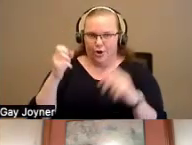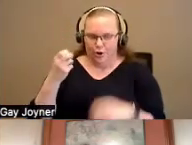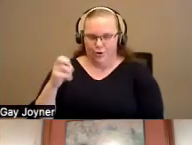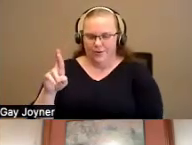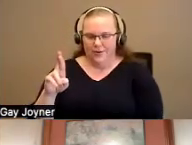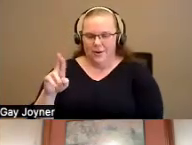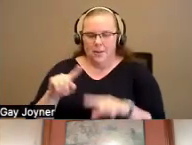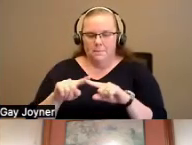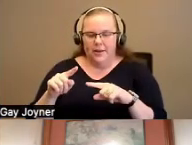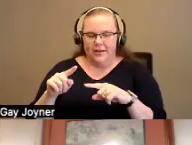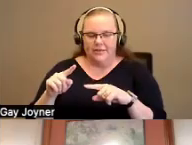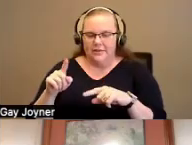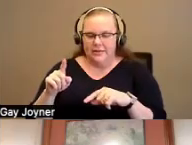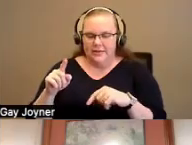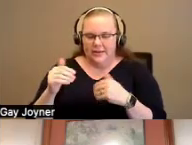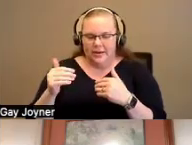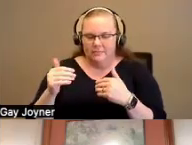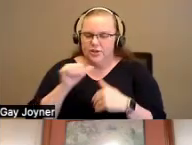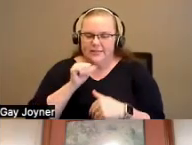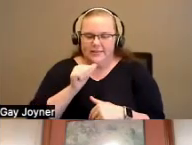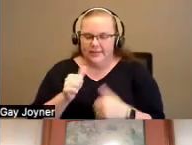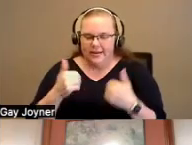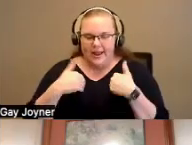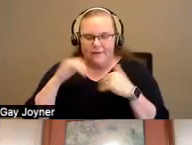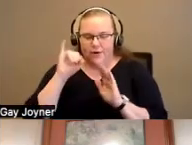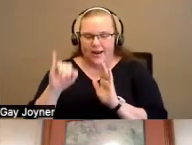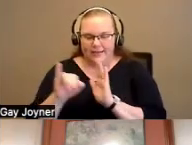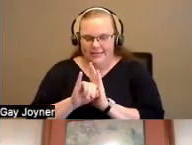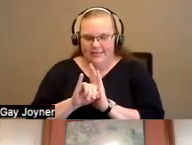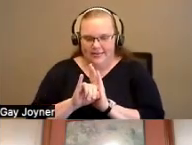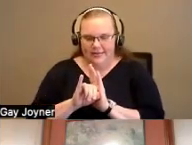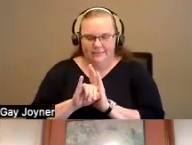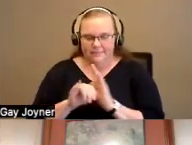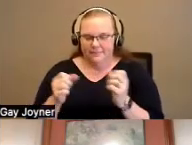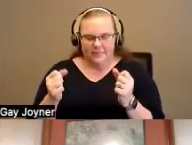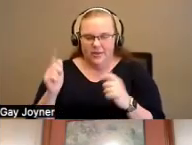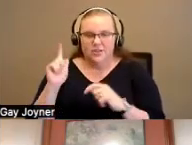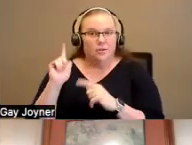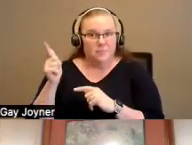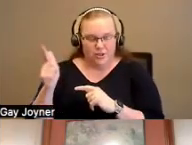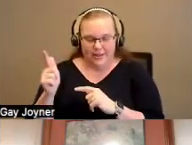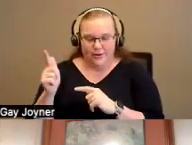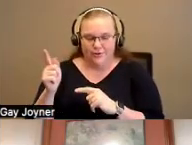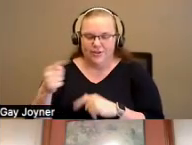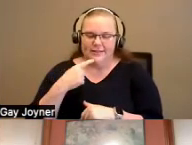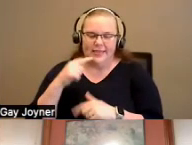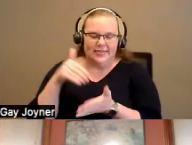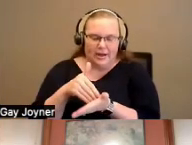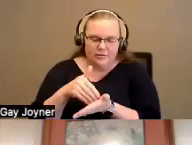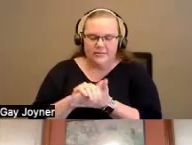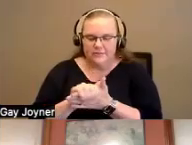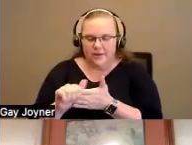fixing her, but she still did not have her identity until much later. She